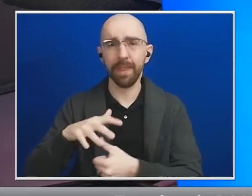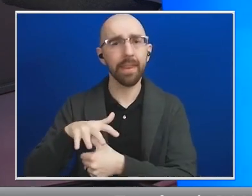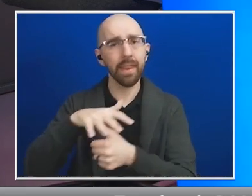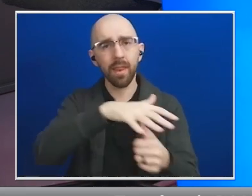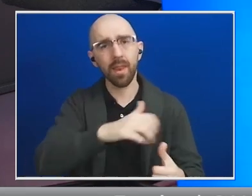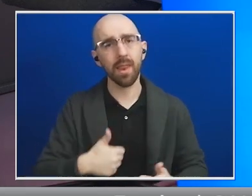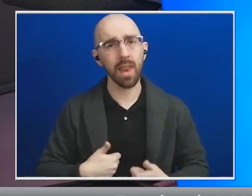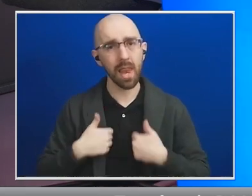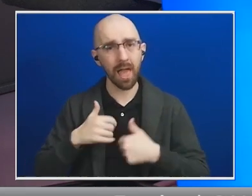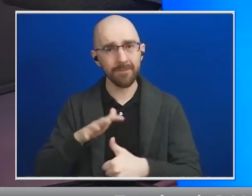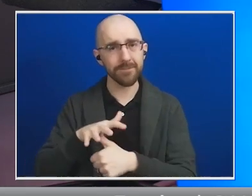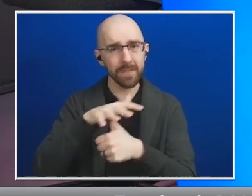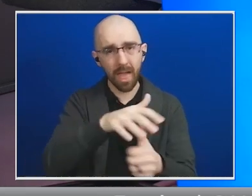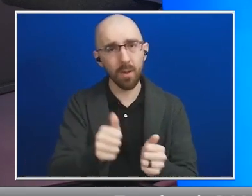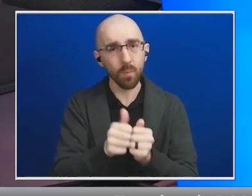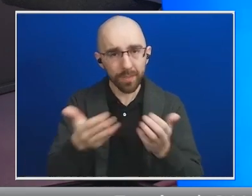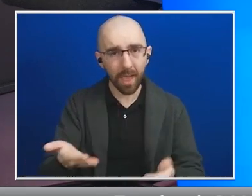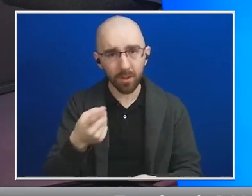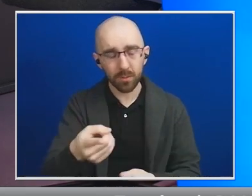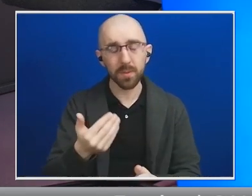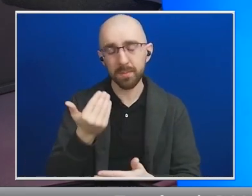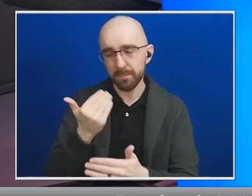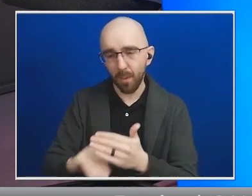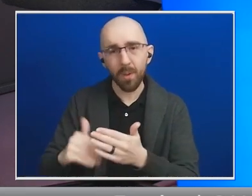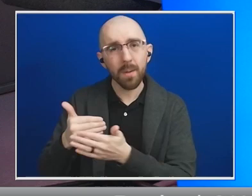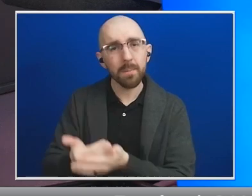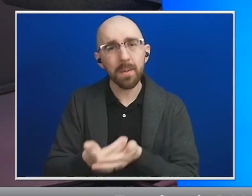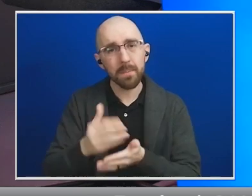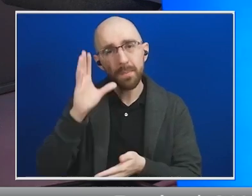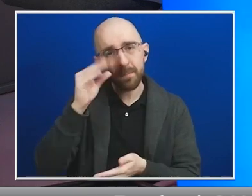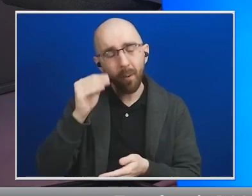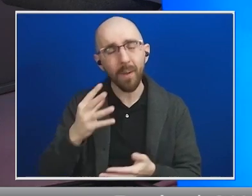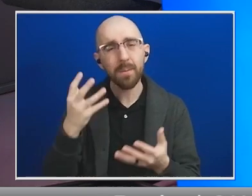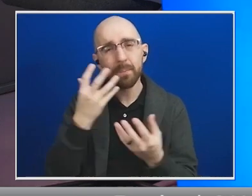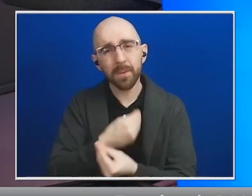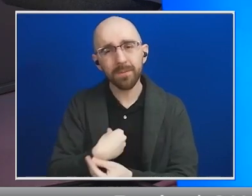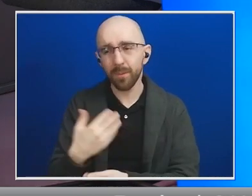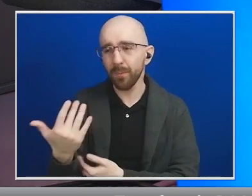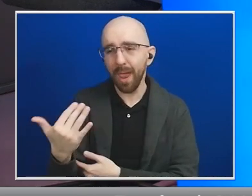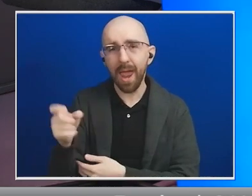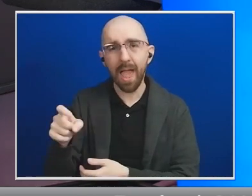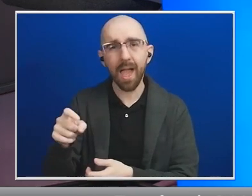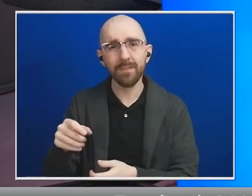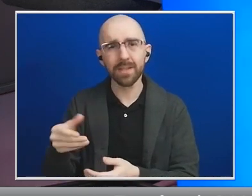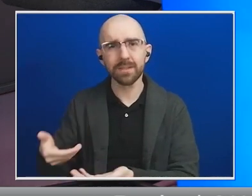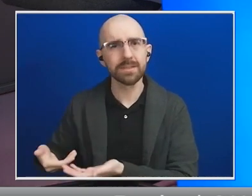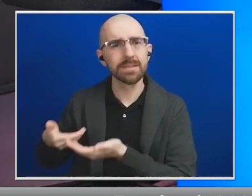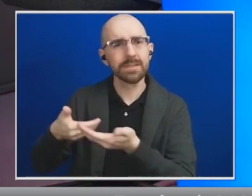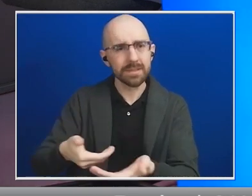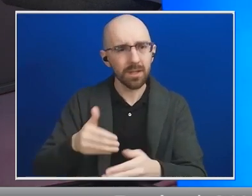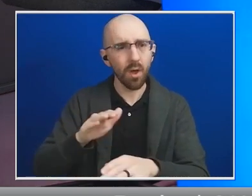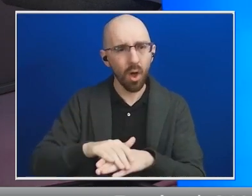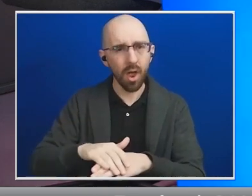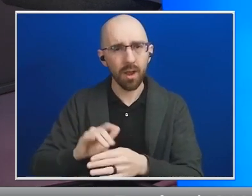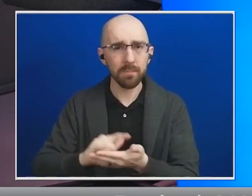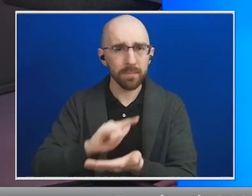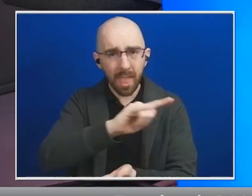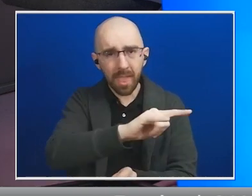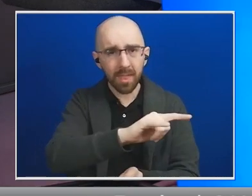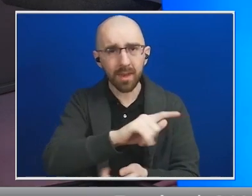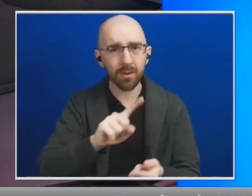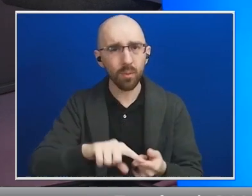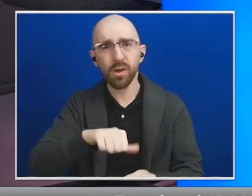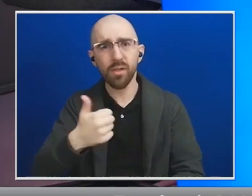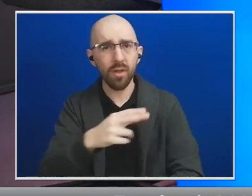give birth to this beautiful baby boy you've been waiting for, and they have to put him on a plane and fly him to another hospital without